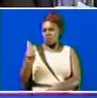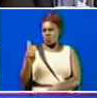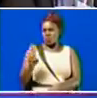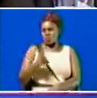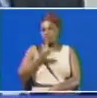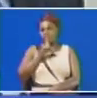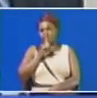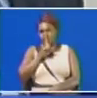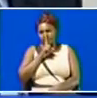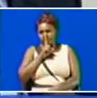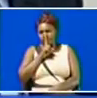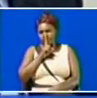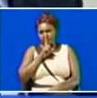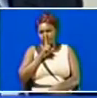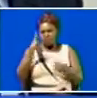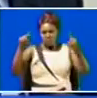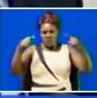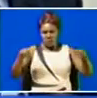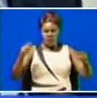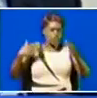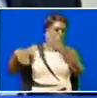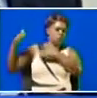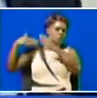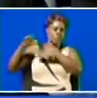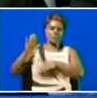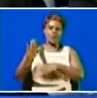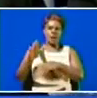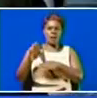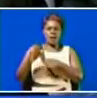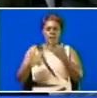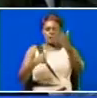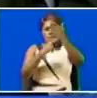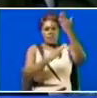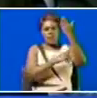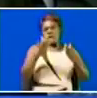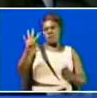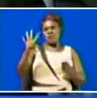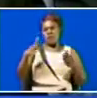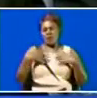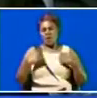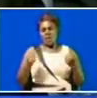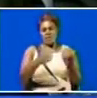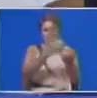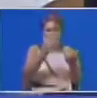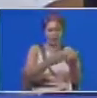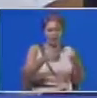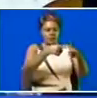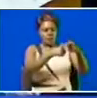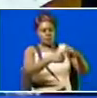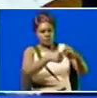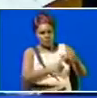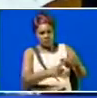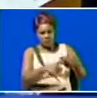his energies to actualizing his legacy term, hinged on four pillars of universal health care,